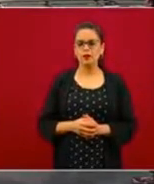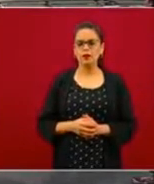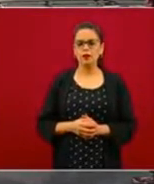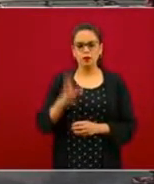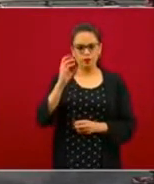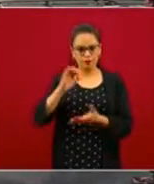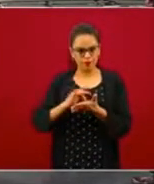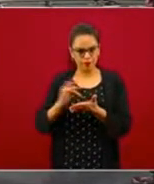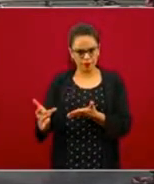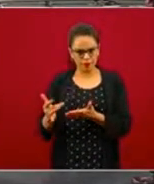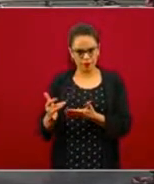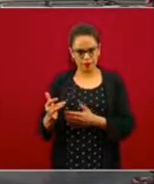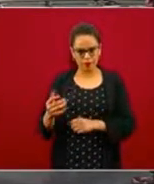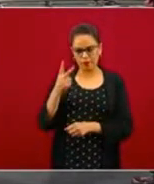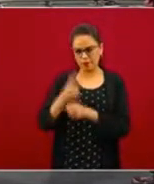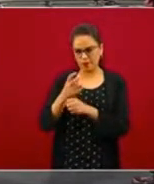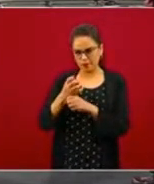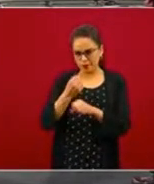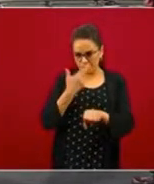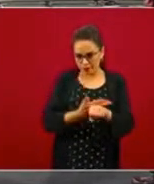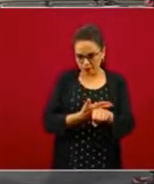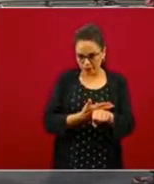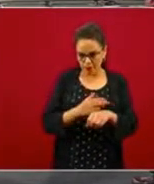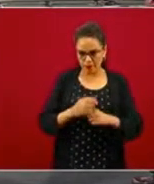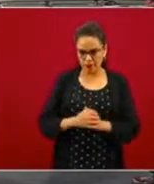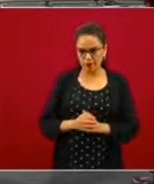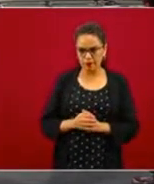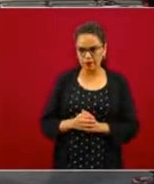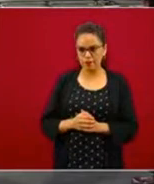epidemiological surveillance, as we've seen it right from the outset.